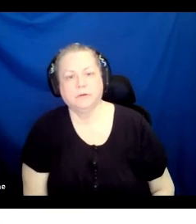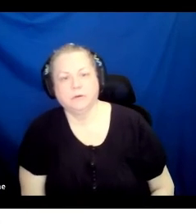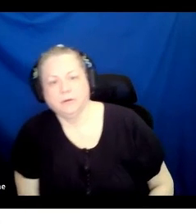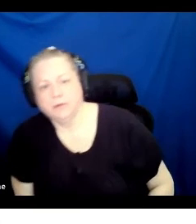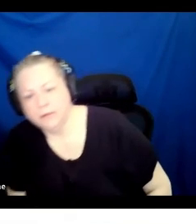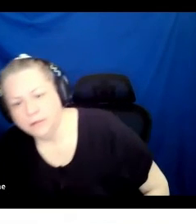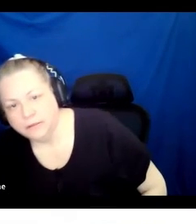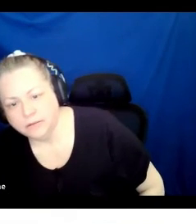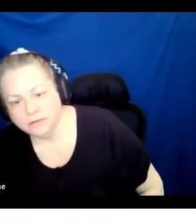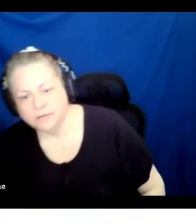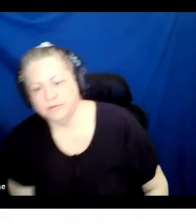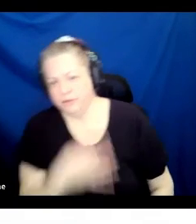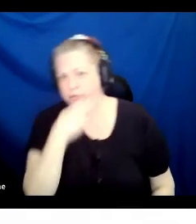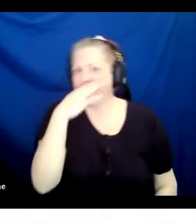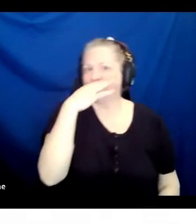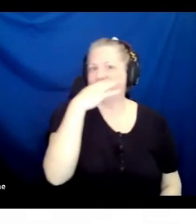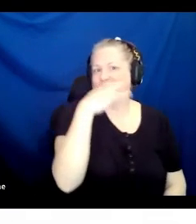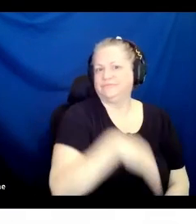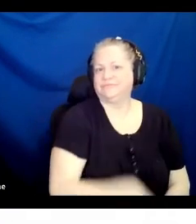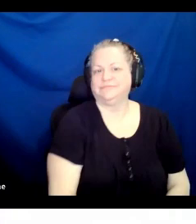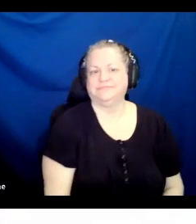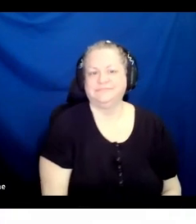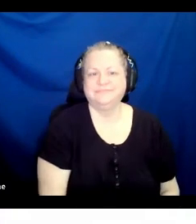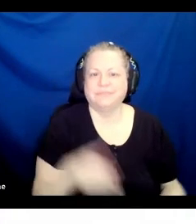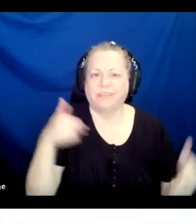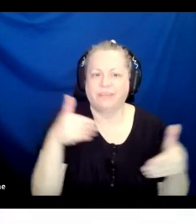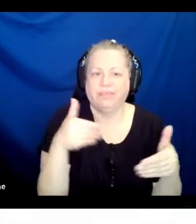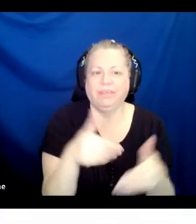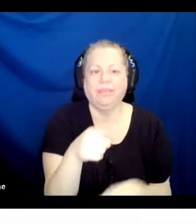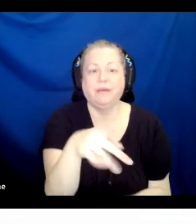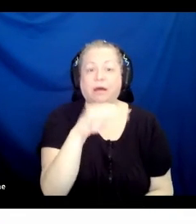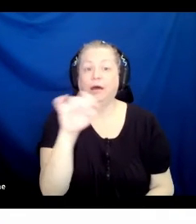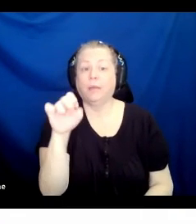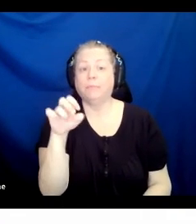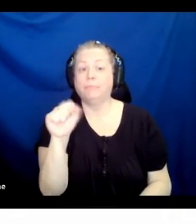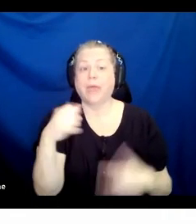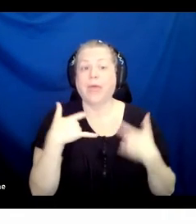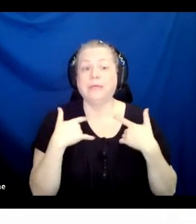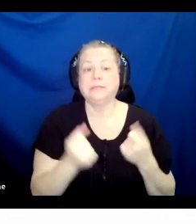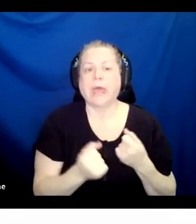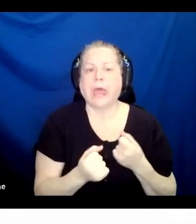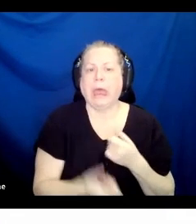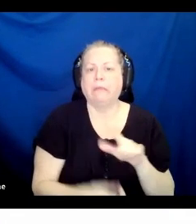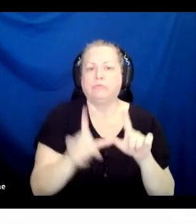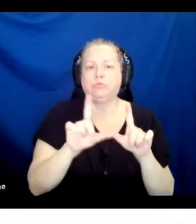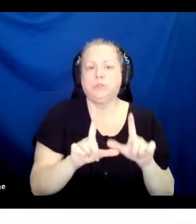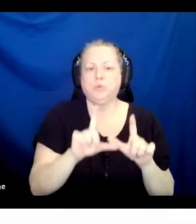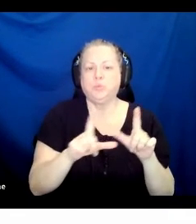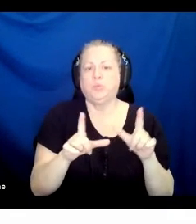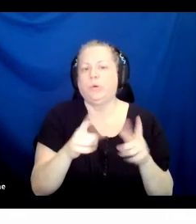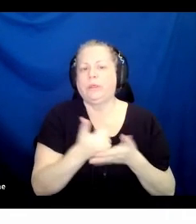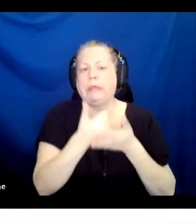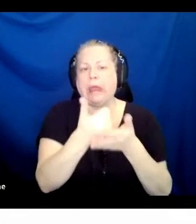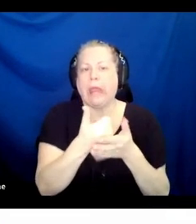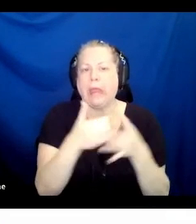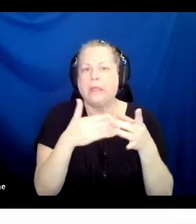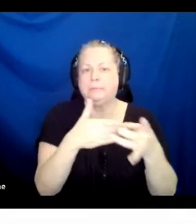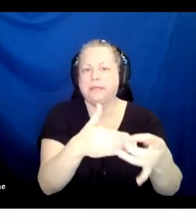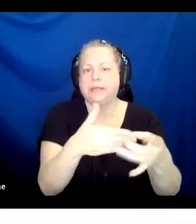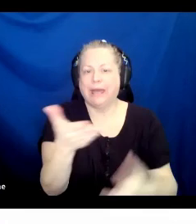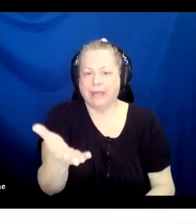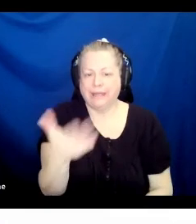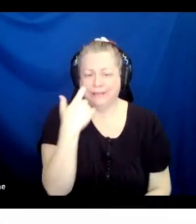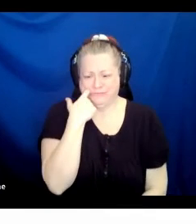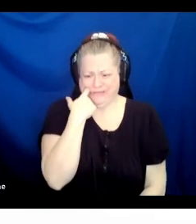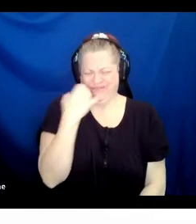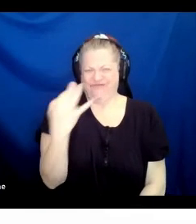Don't worry, we're getting close here. The MassHealth Renewal Guide, which has just came out this